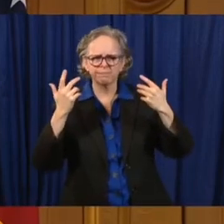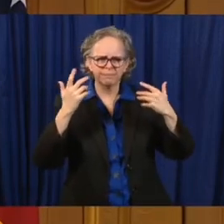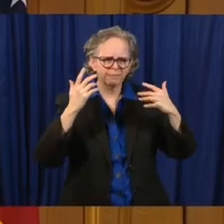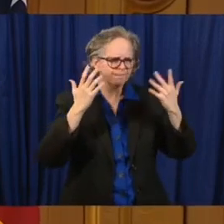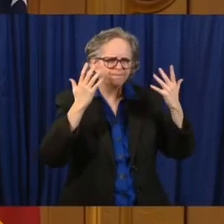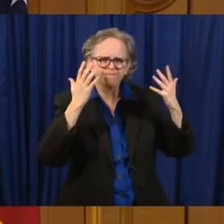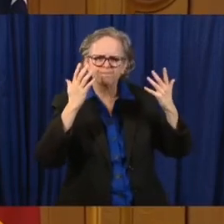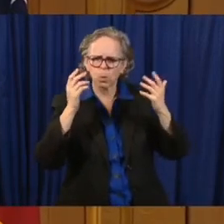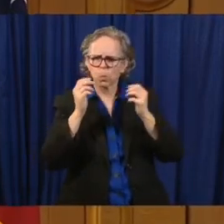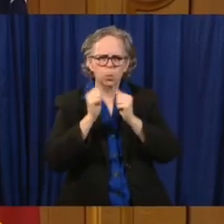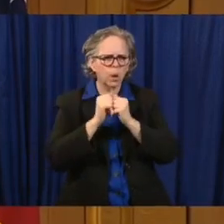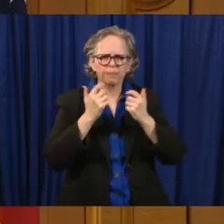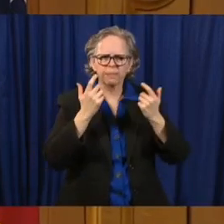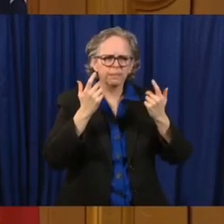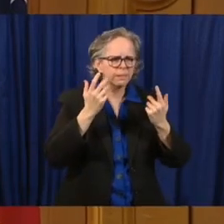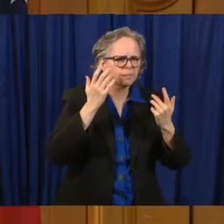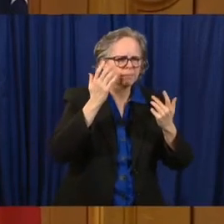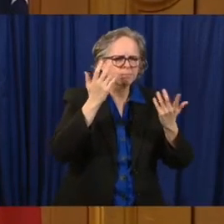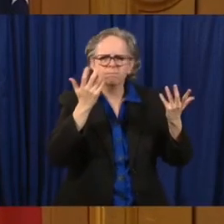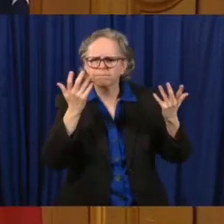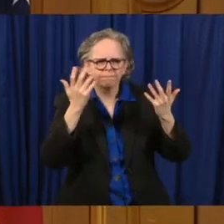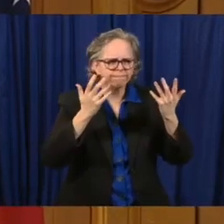for end-of-life situations.